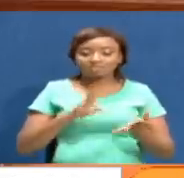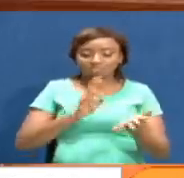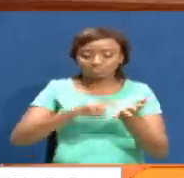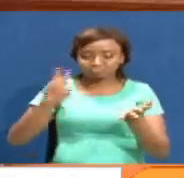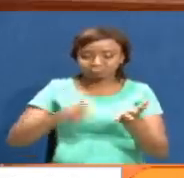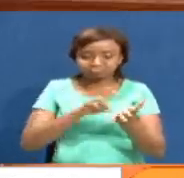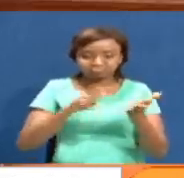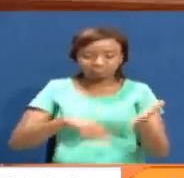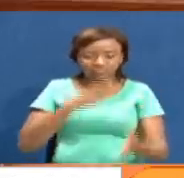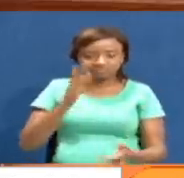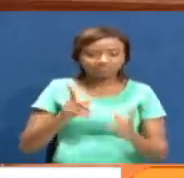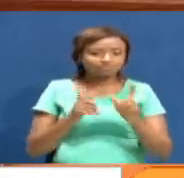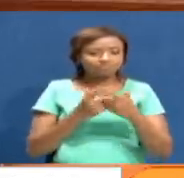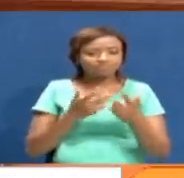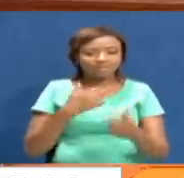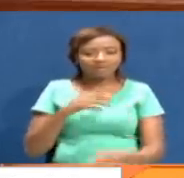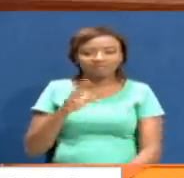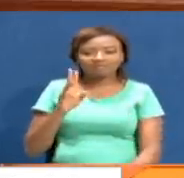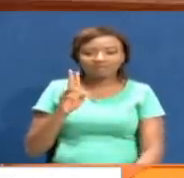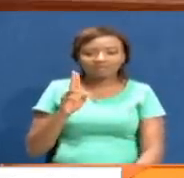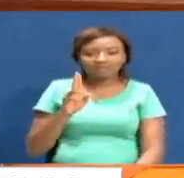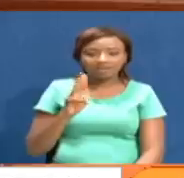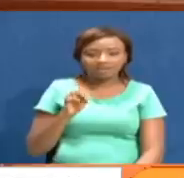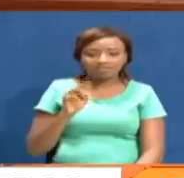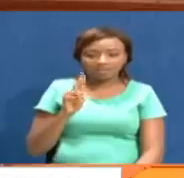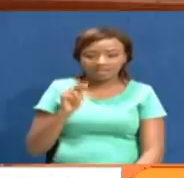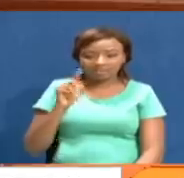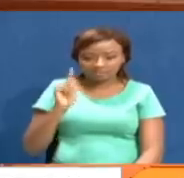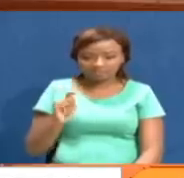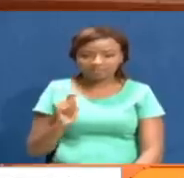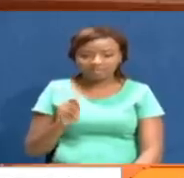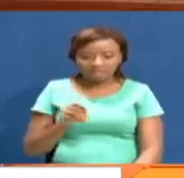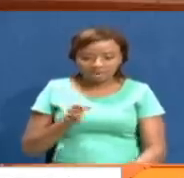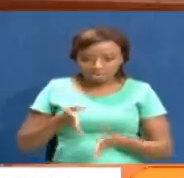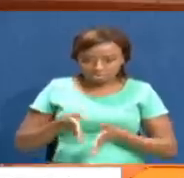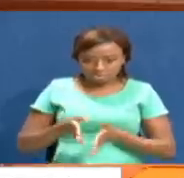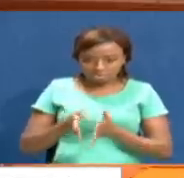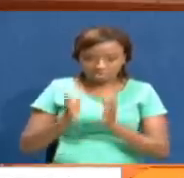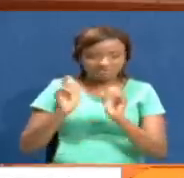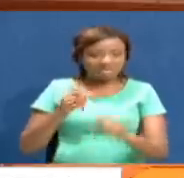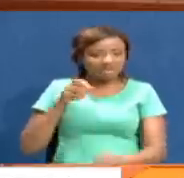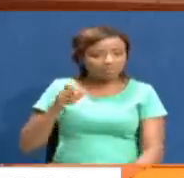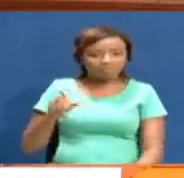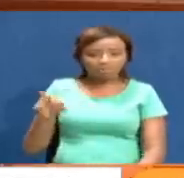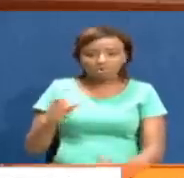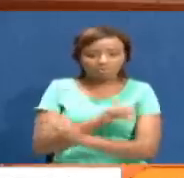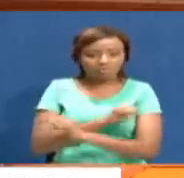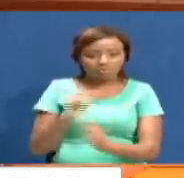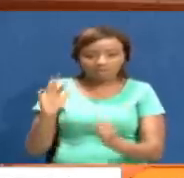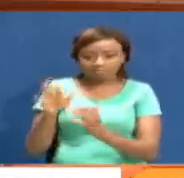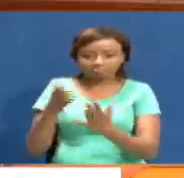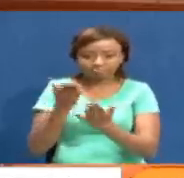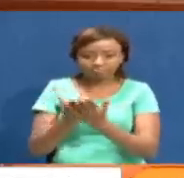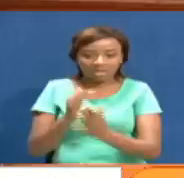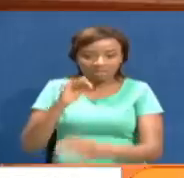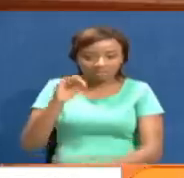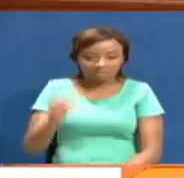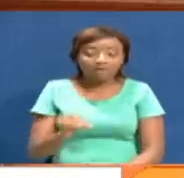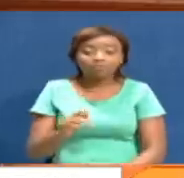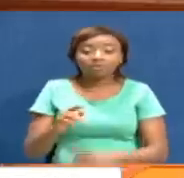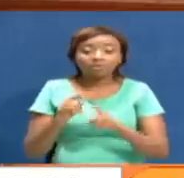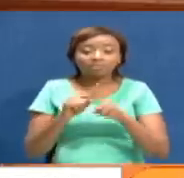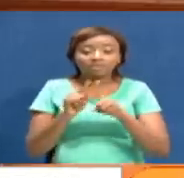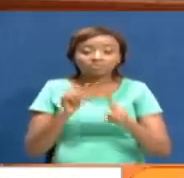there. And we have the NMT corridors, which they can walk or ride. The other issue is